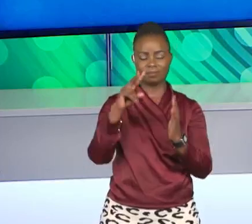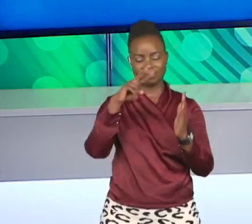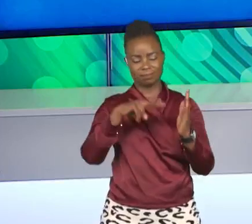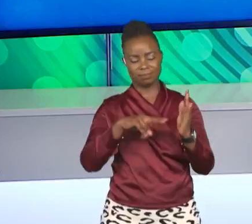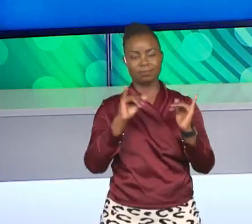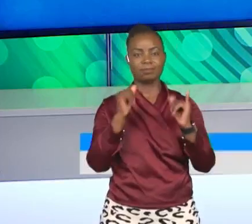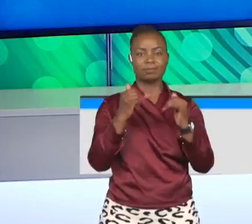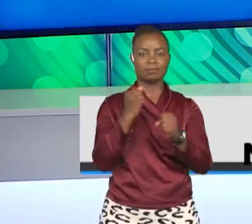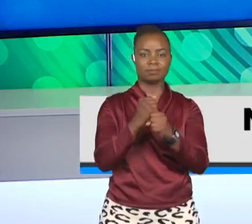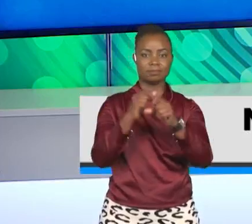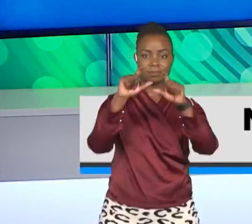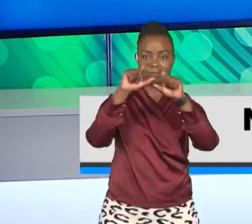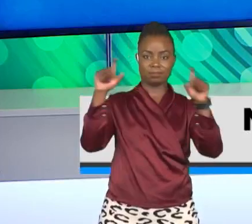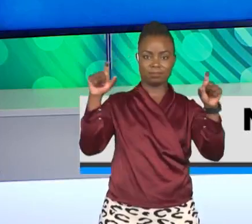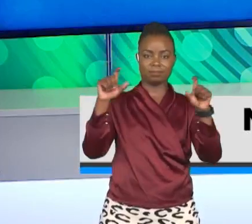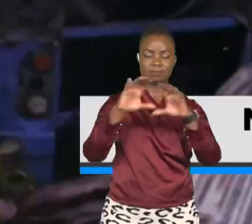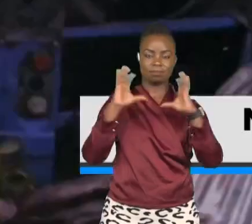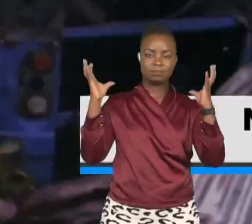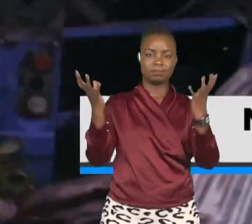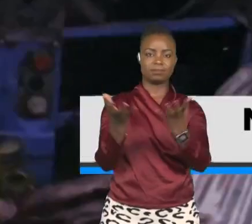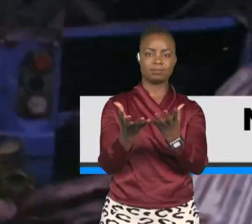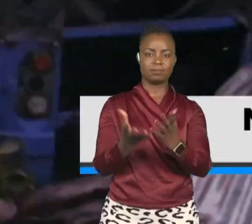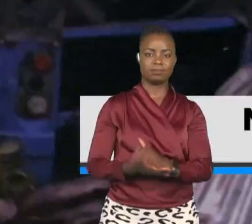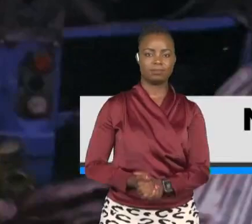made the headlines around the continent.